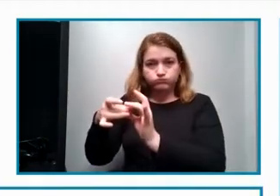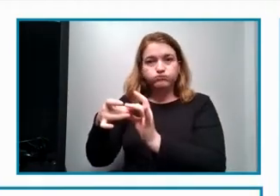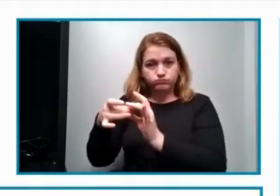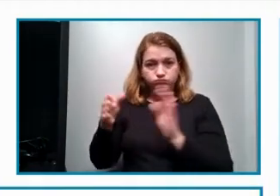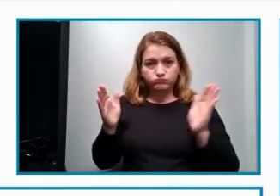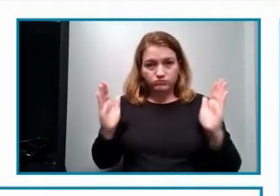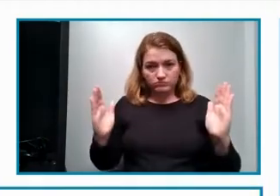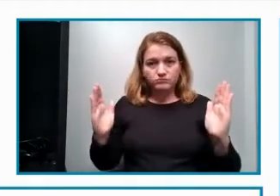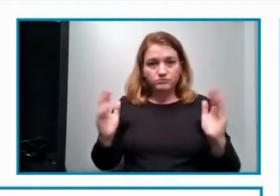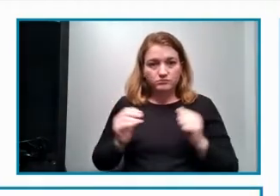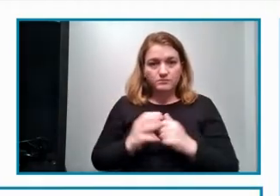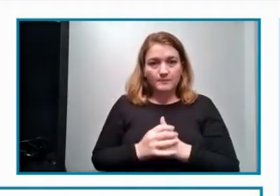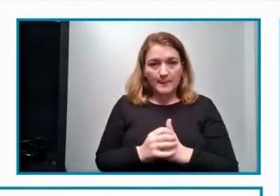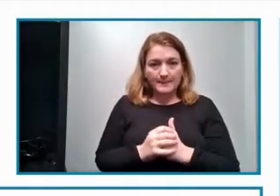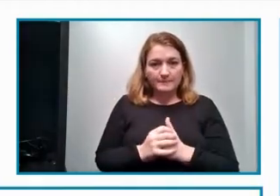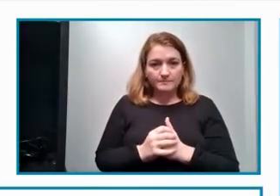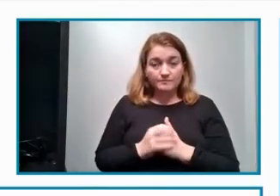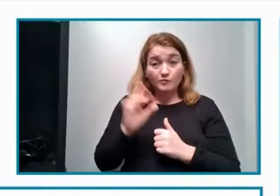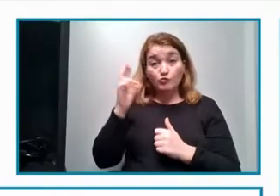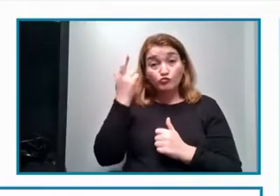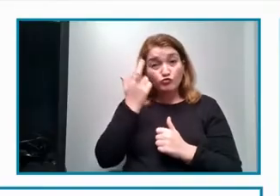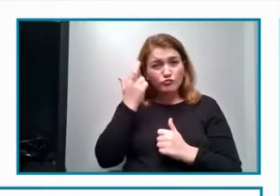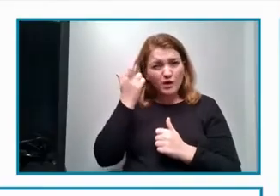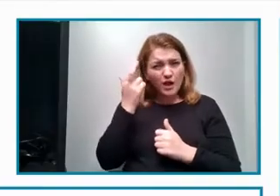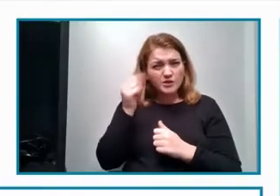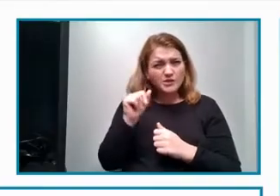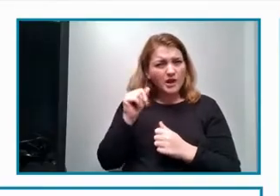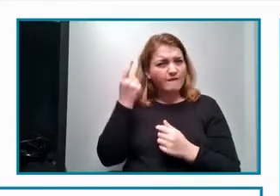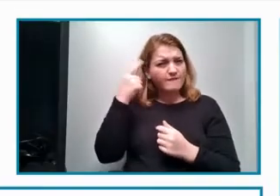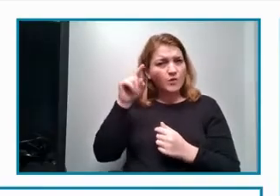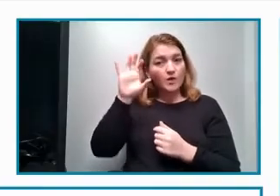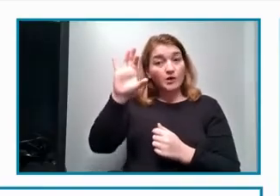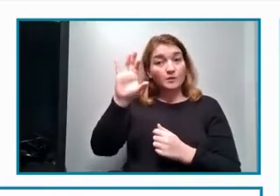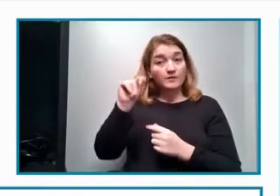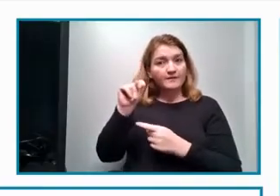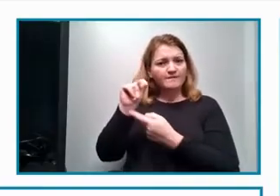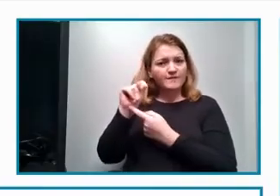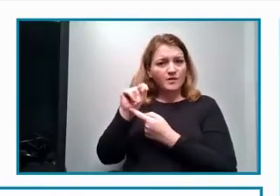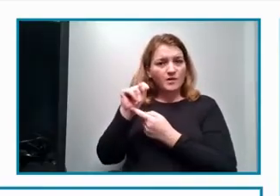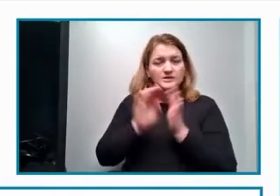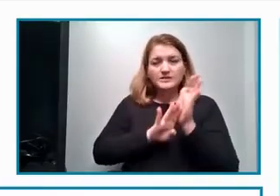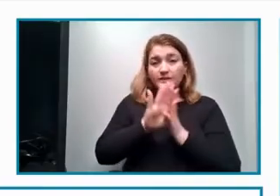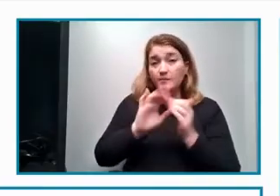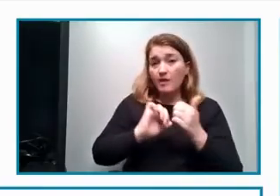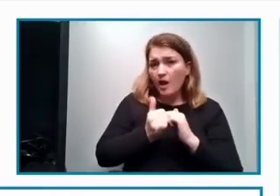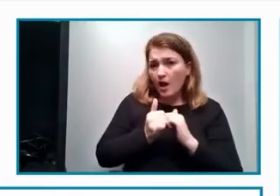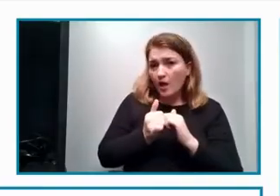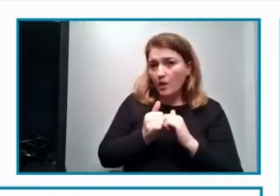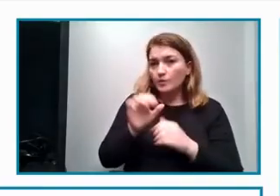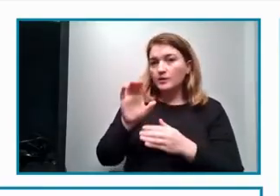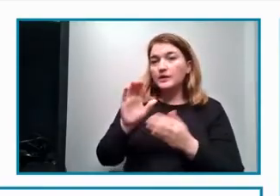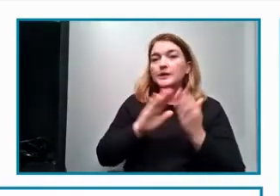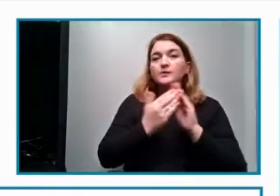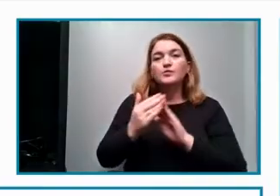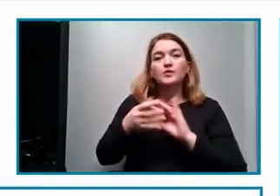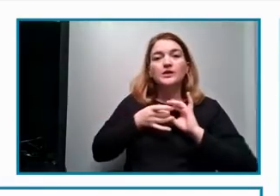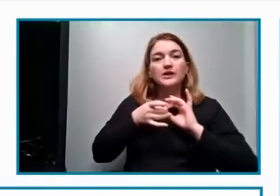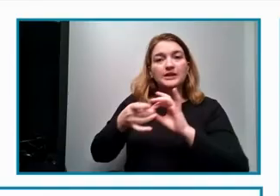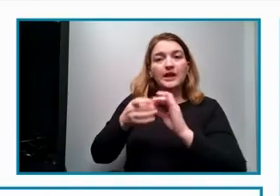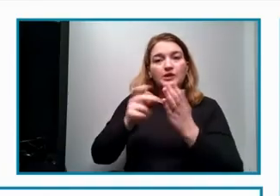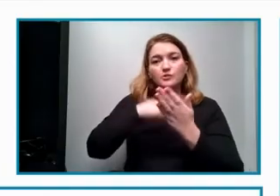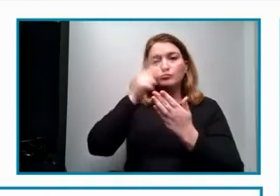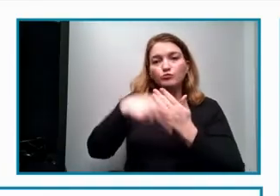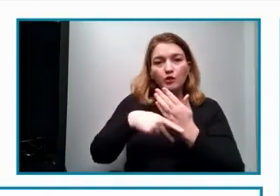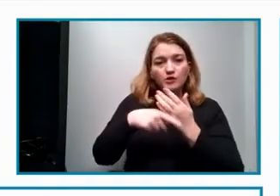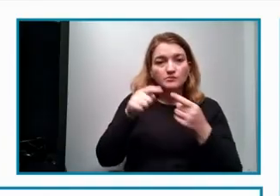The rationale for Creative Forces community engagement projects was developed through our community connections projects, which identified the